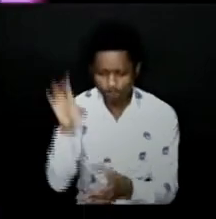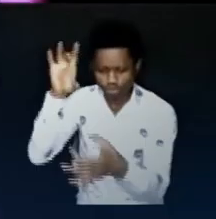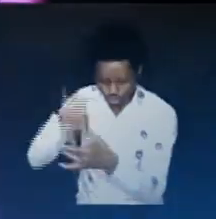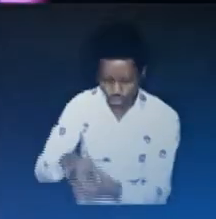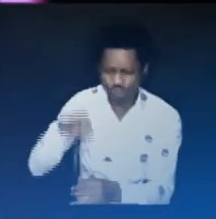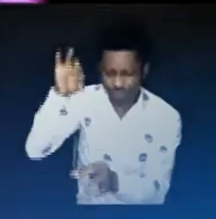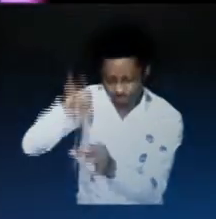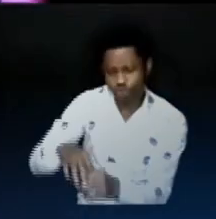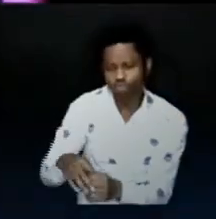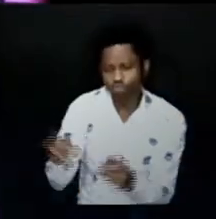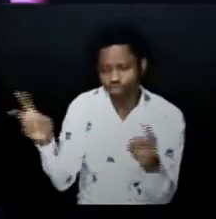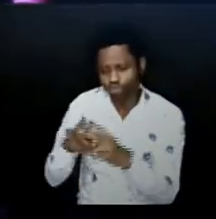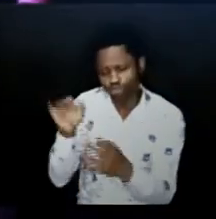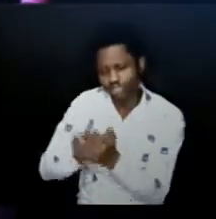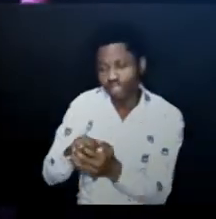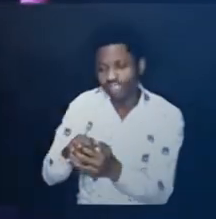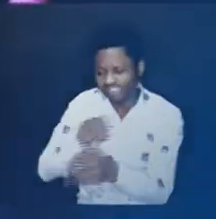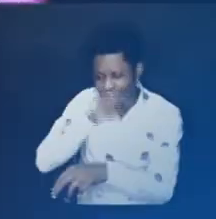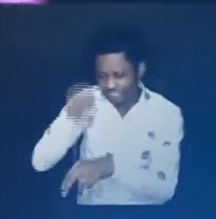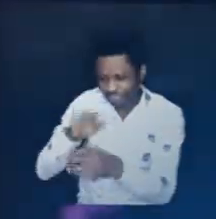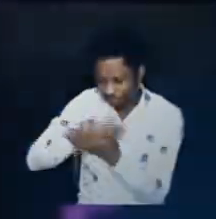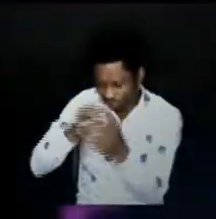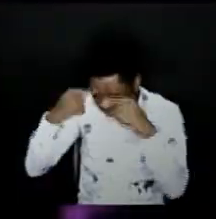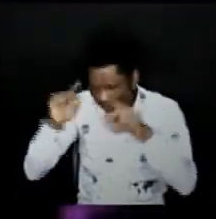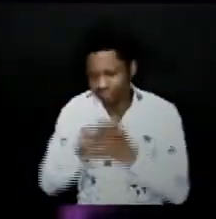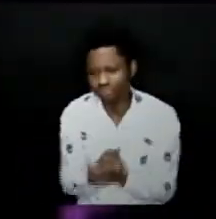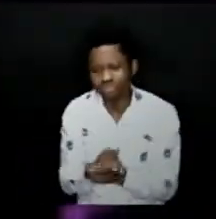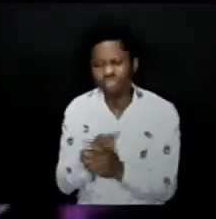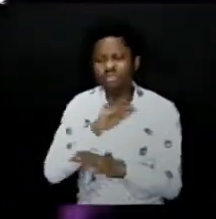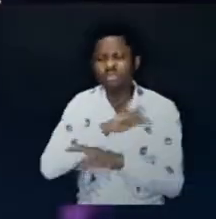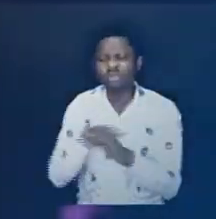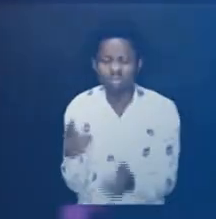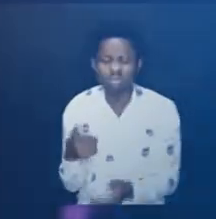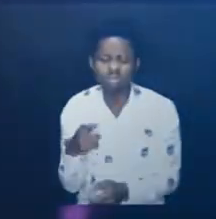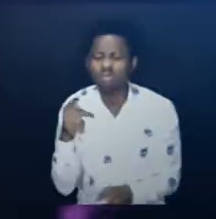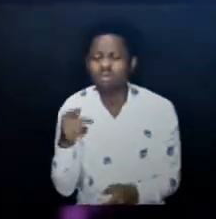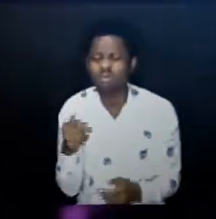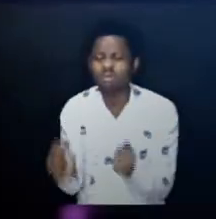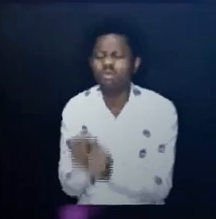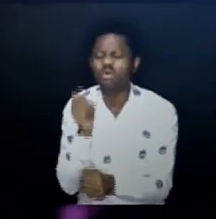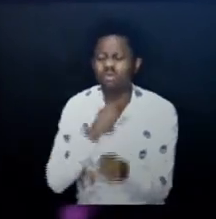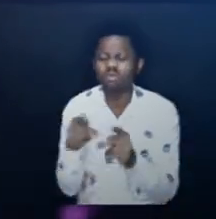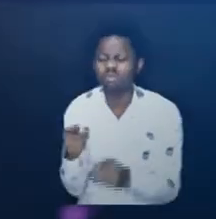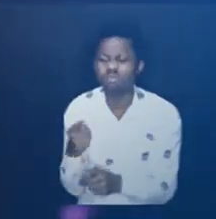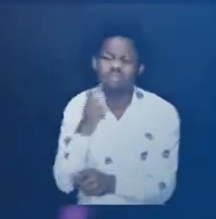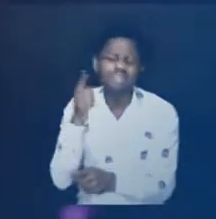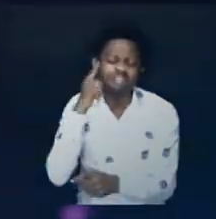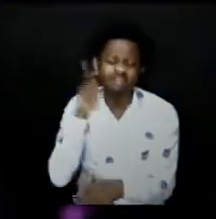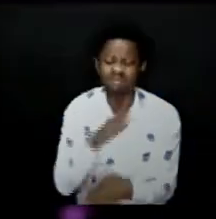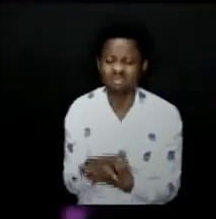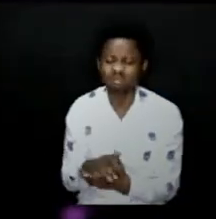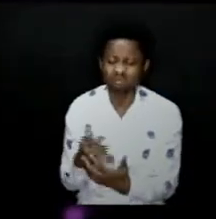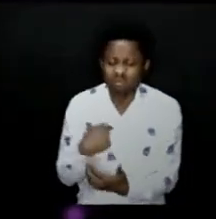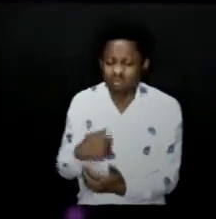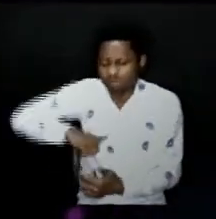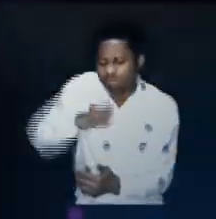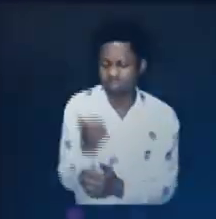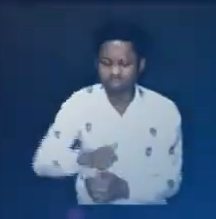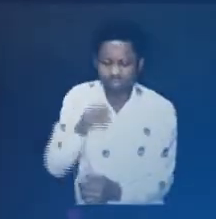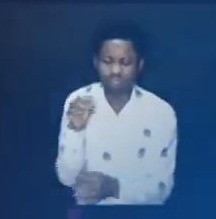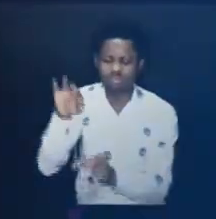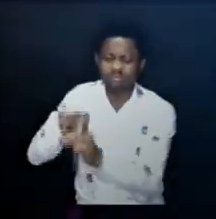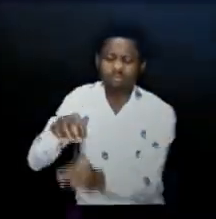Nina Yebiano, Omanimono, Yanfaya. Sometimes when people are saying, I will not vote, this is pride. Go and vote.